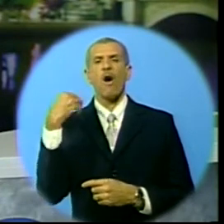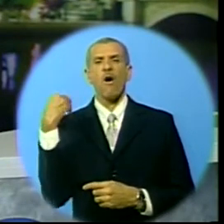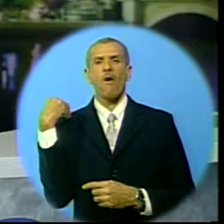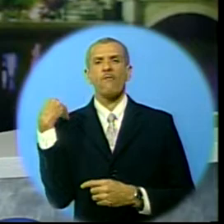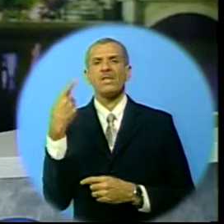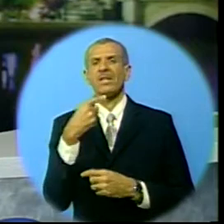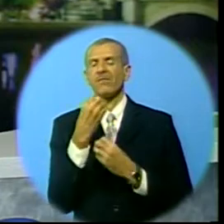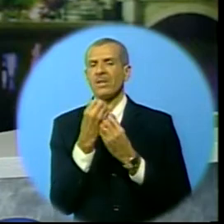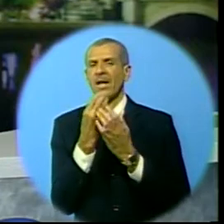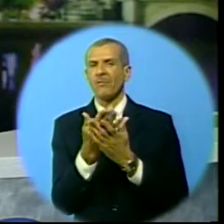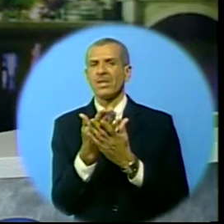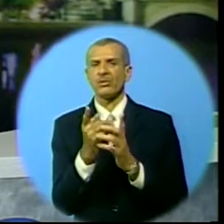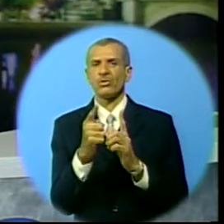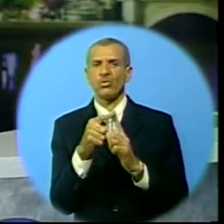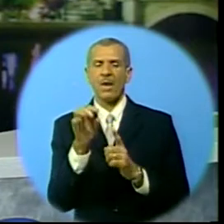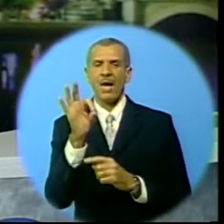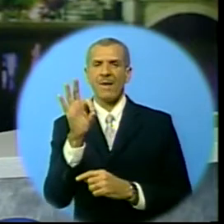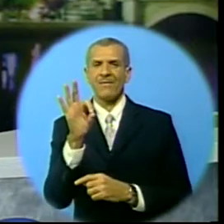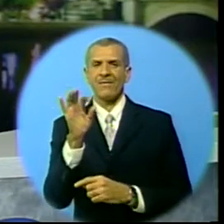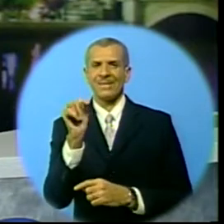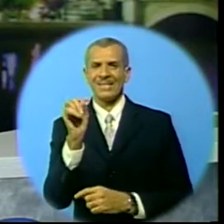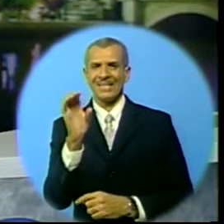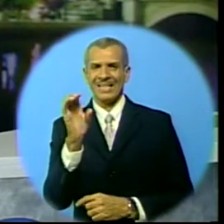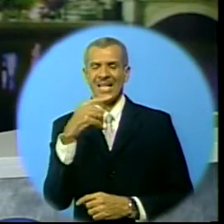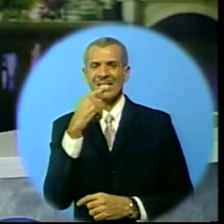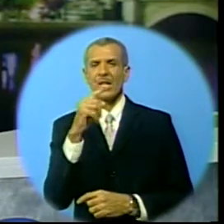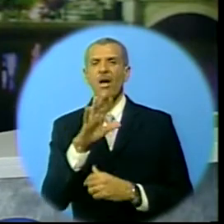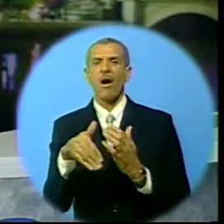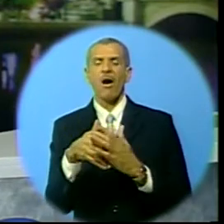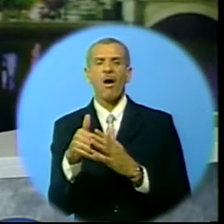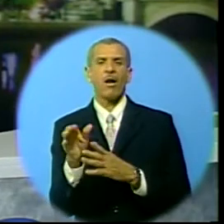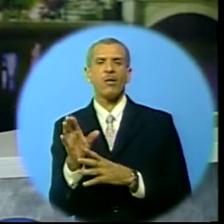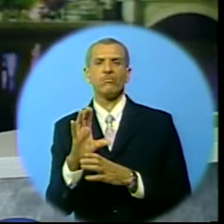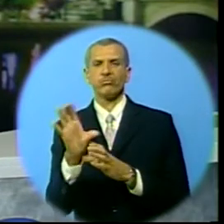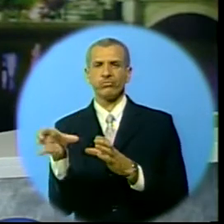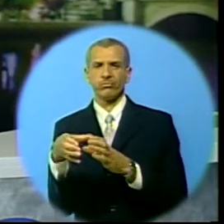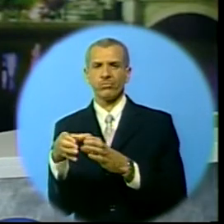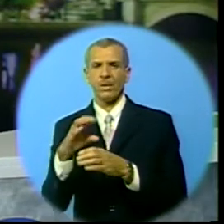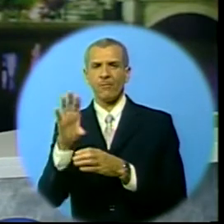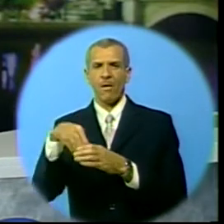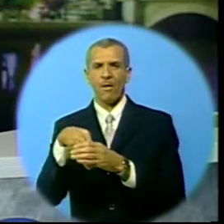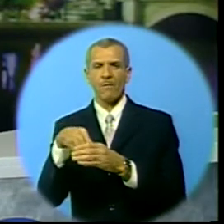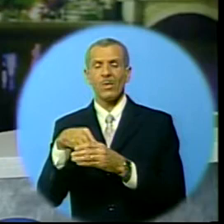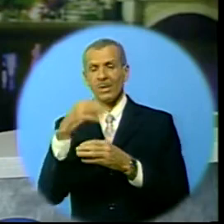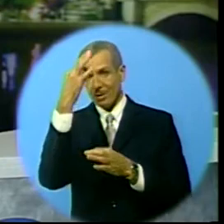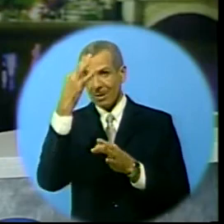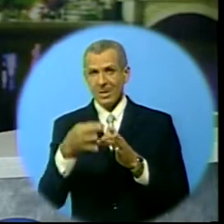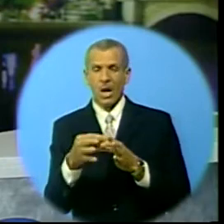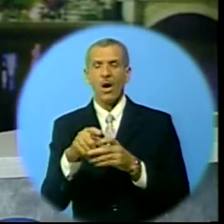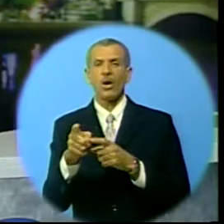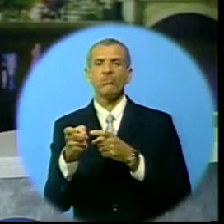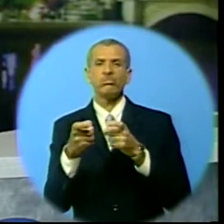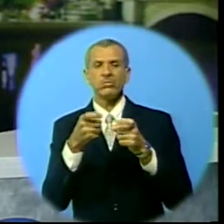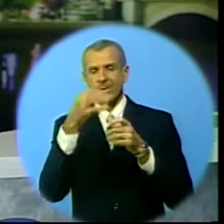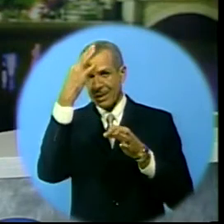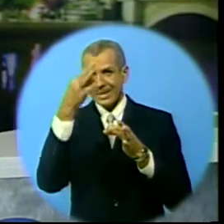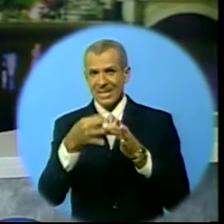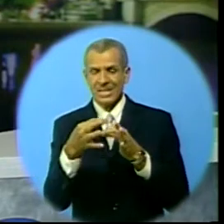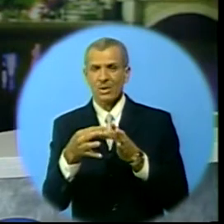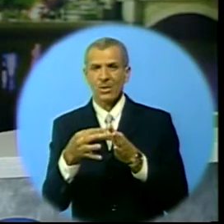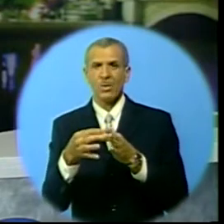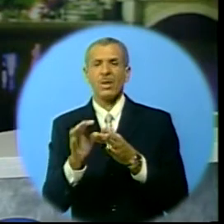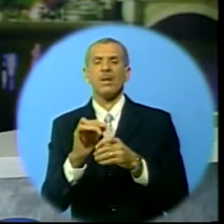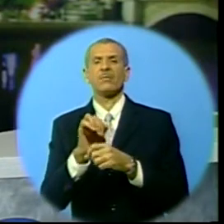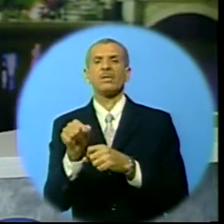the FTC. He also says that all parties involved will now determine how the ruling affects their business models and